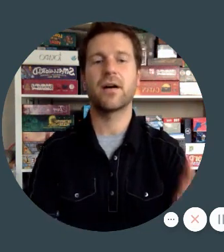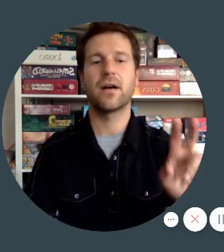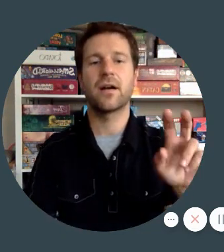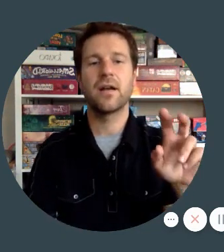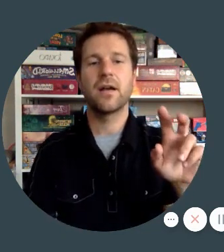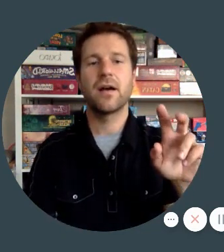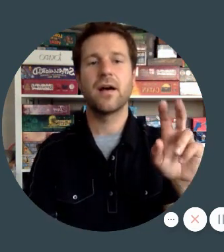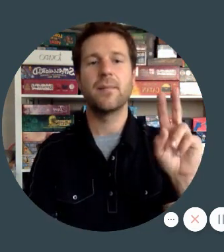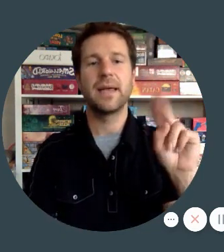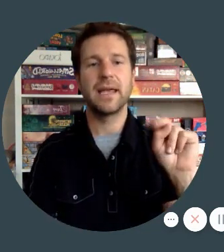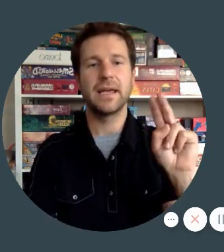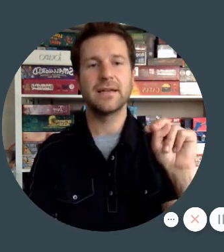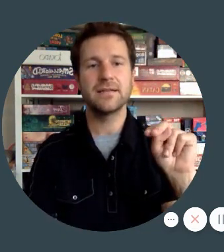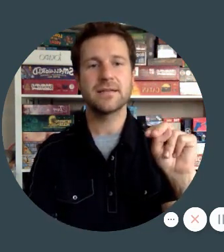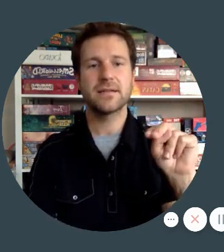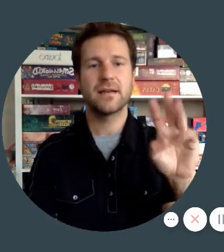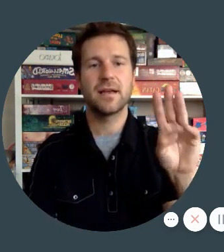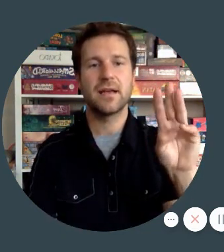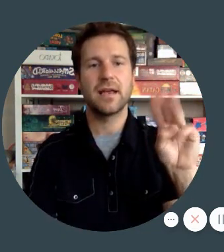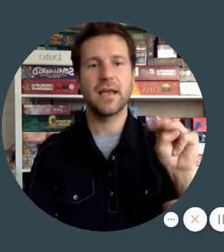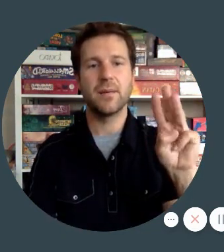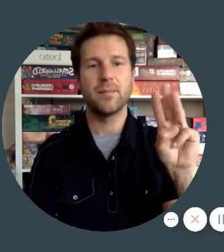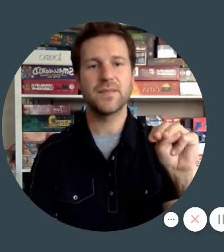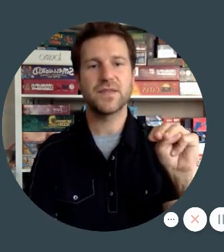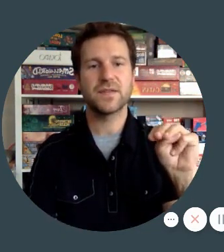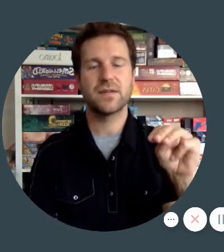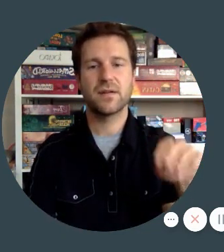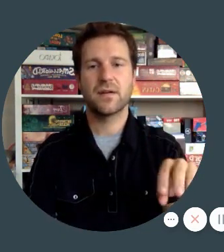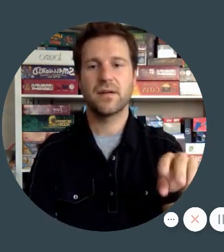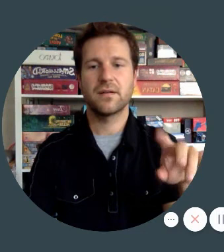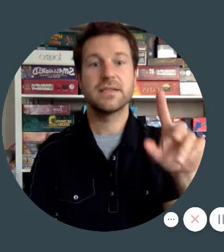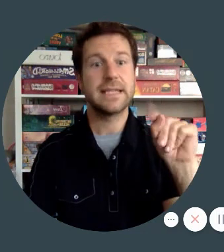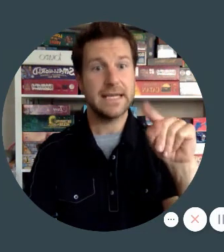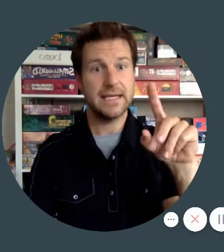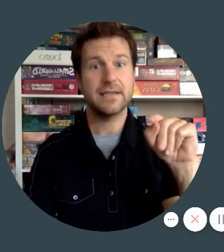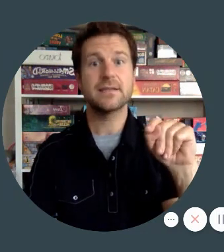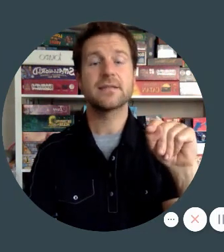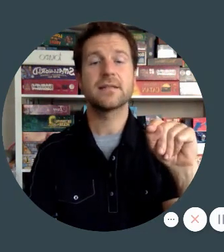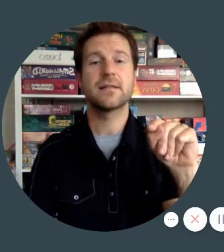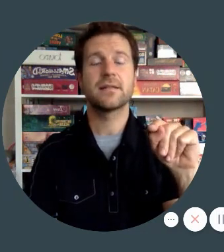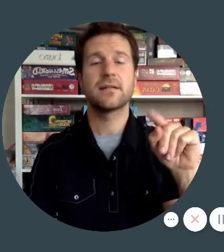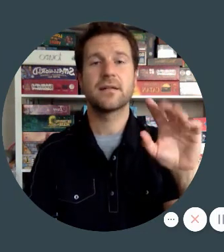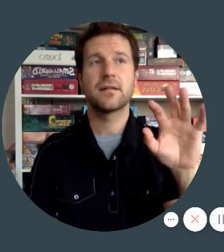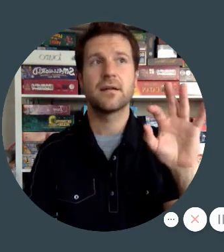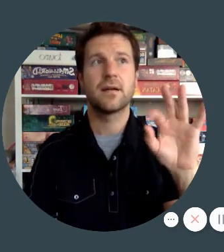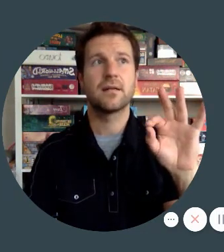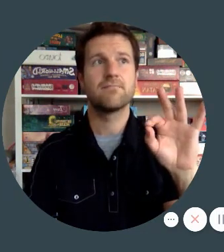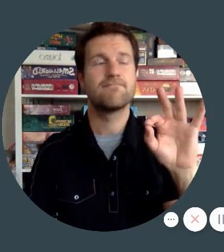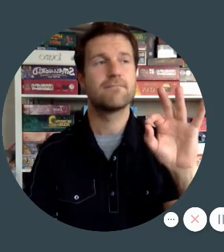doubled are N's, M's, T's,